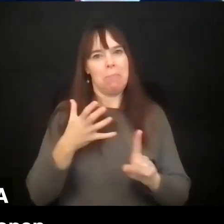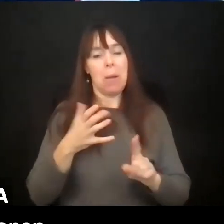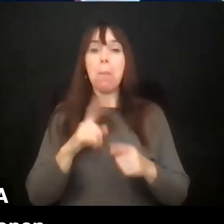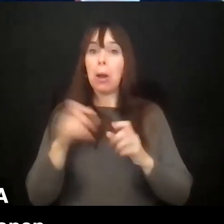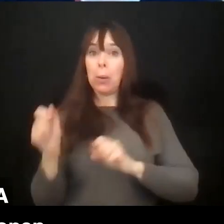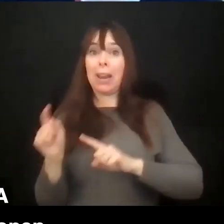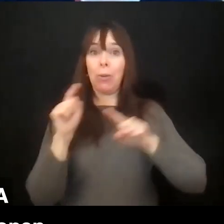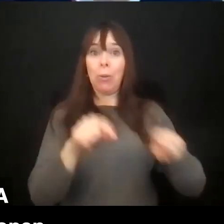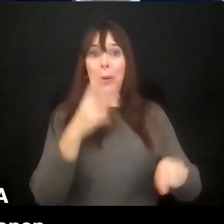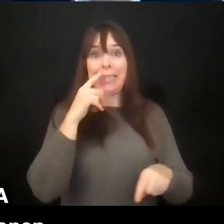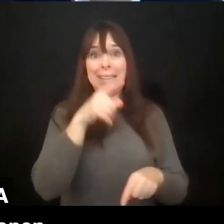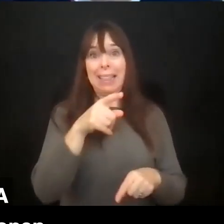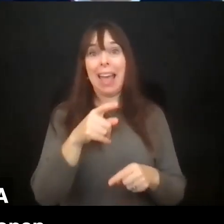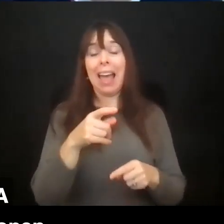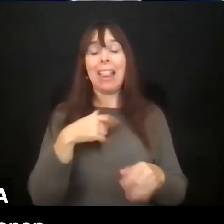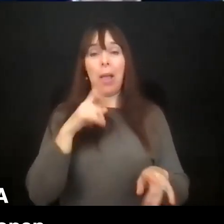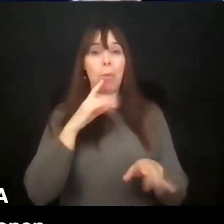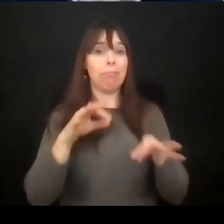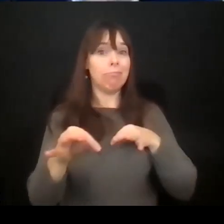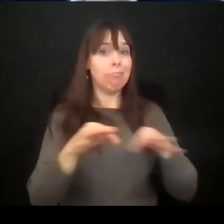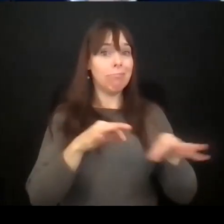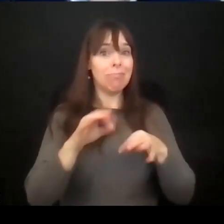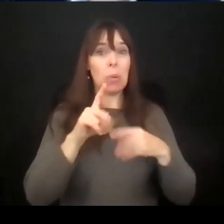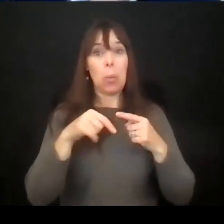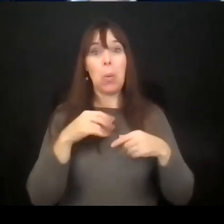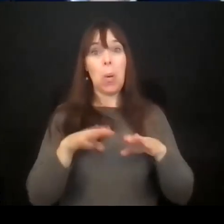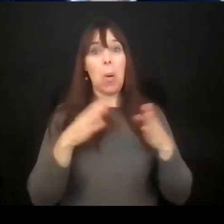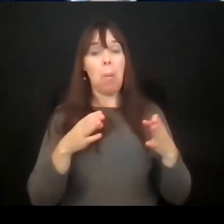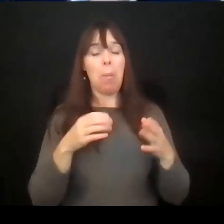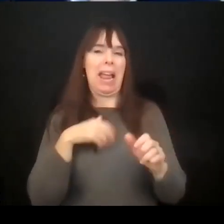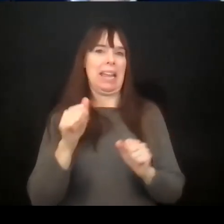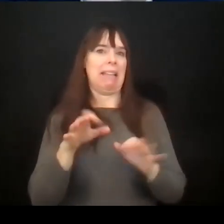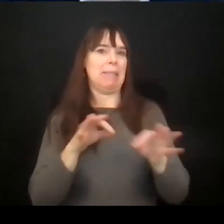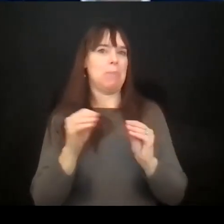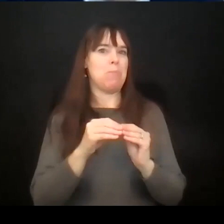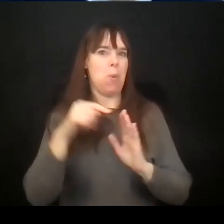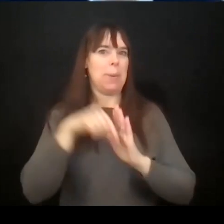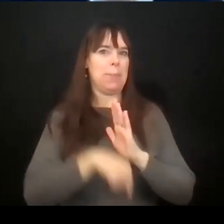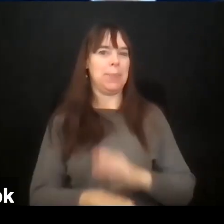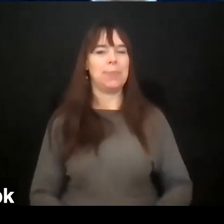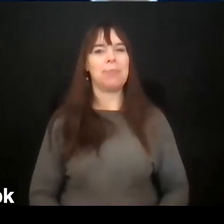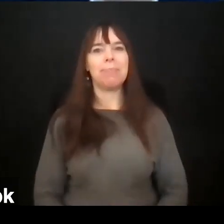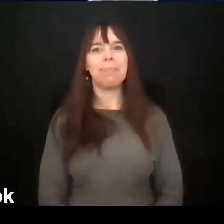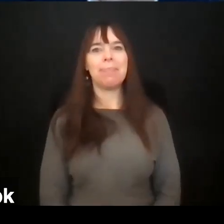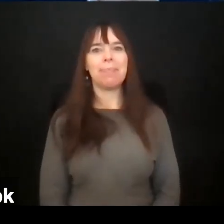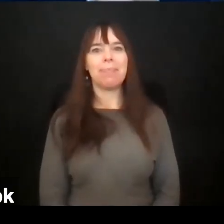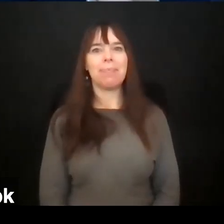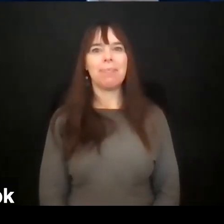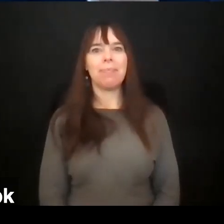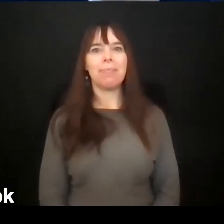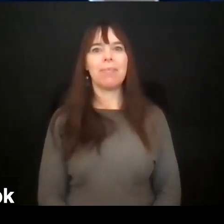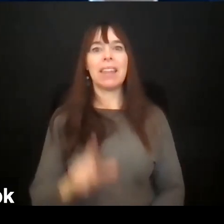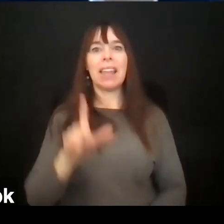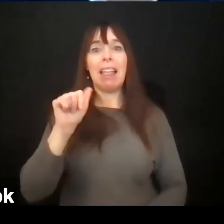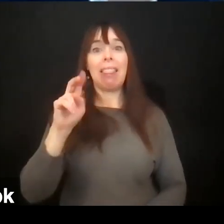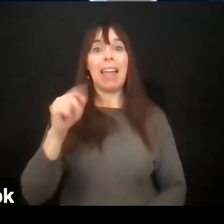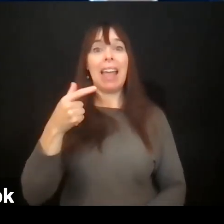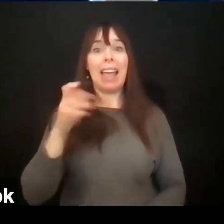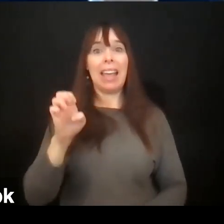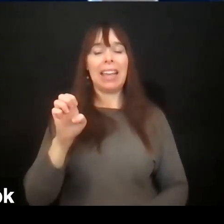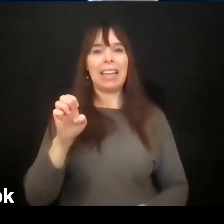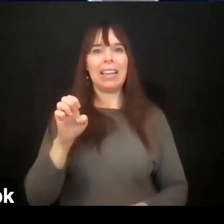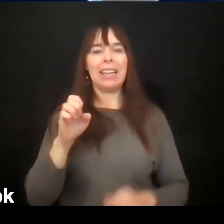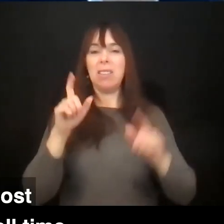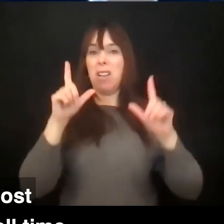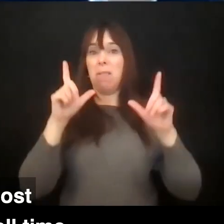the DIA sometime when we're open and you'll find out more about it. New slide shows a photo of a woman holding her children. Dorothea Lange took